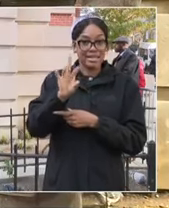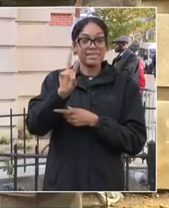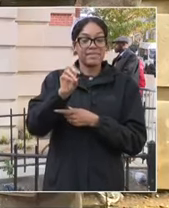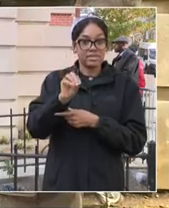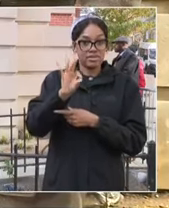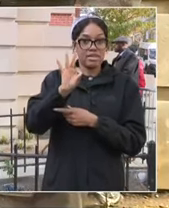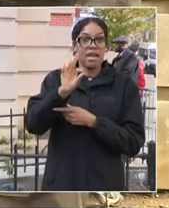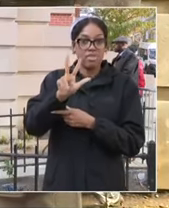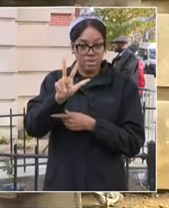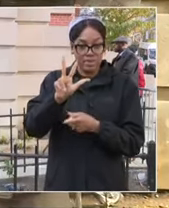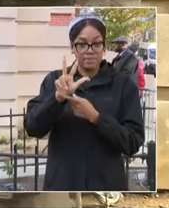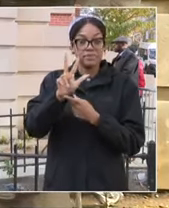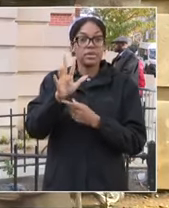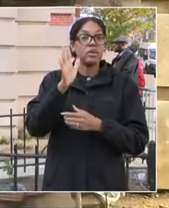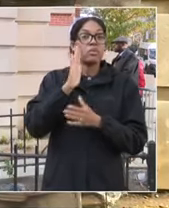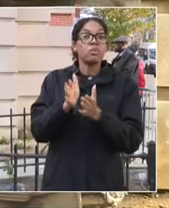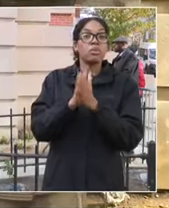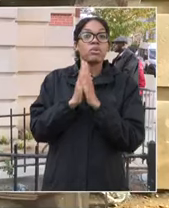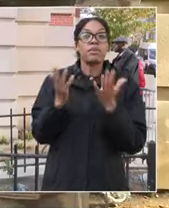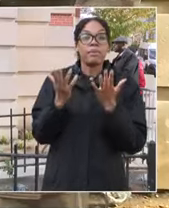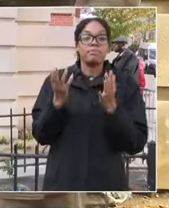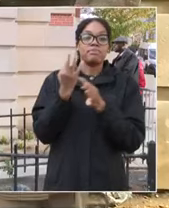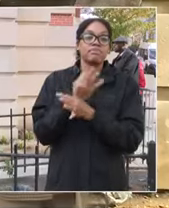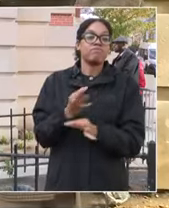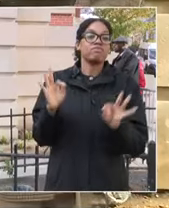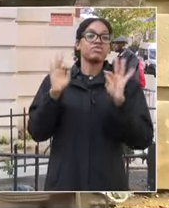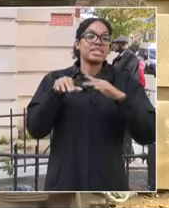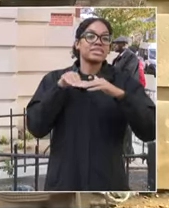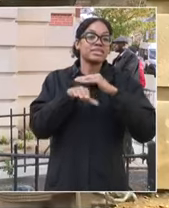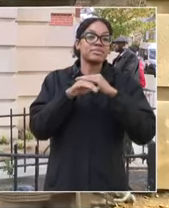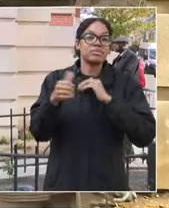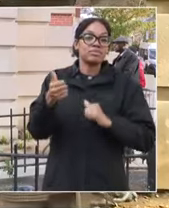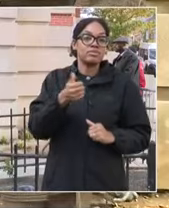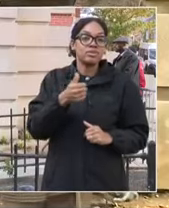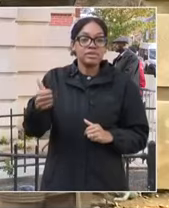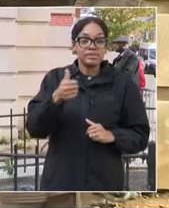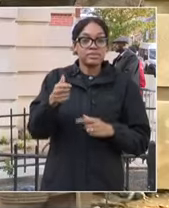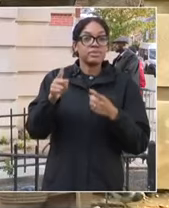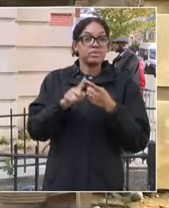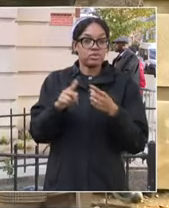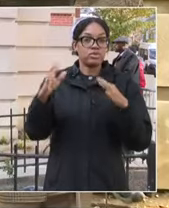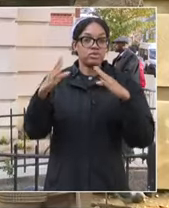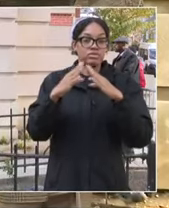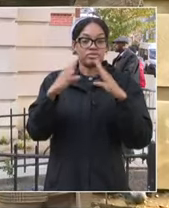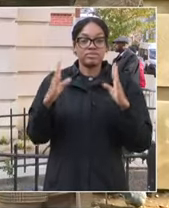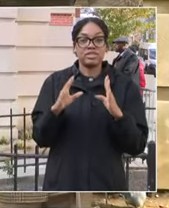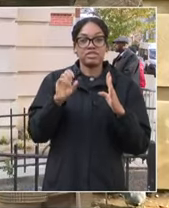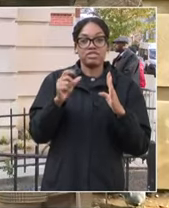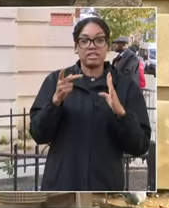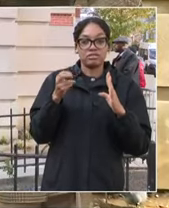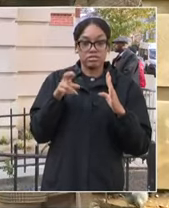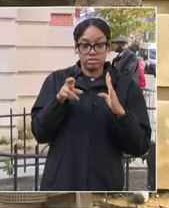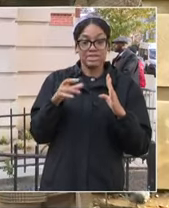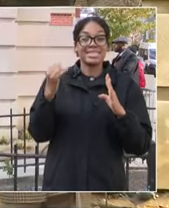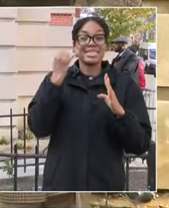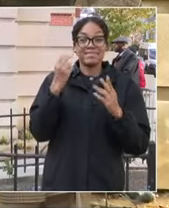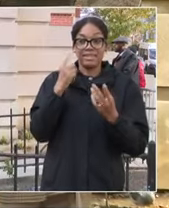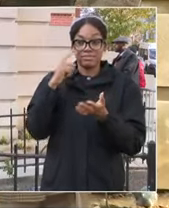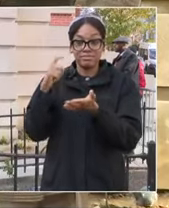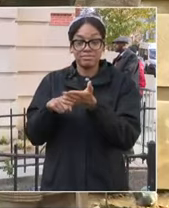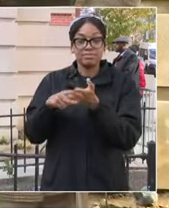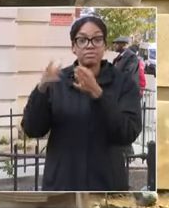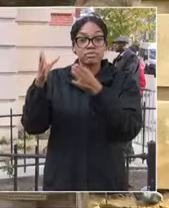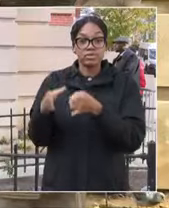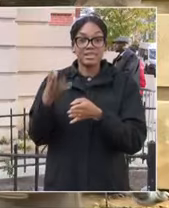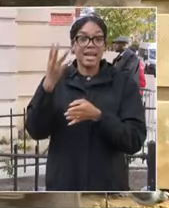202-399-7093 to request free accessible transportation to a shelter if I see an individual